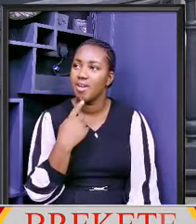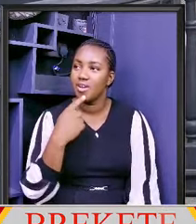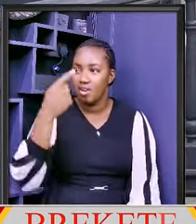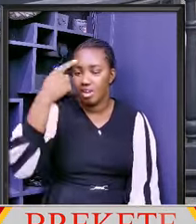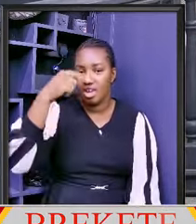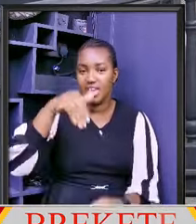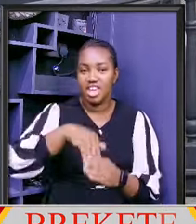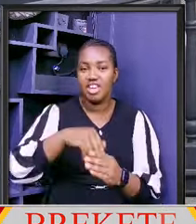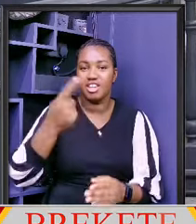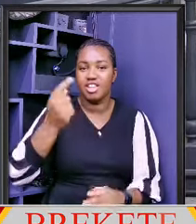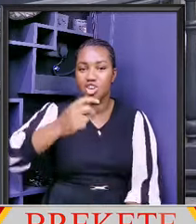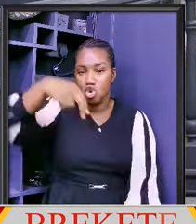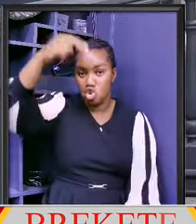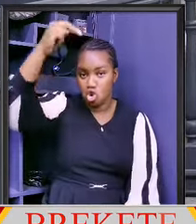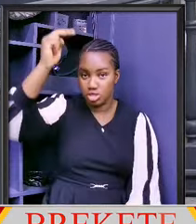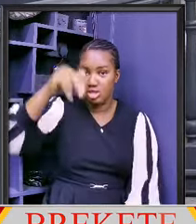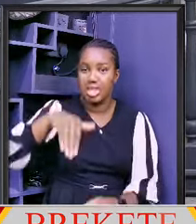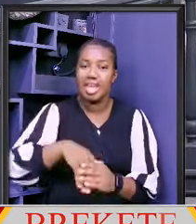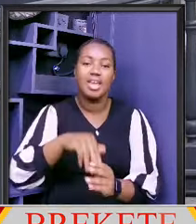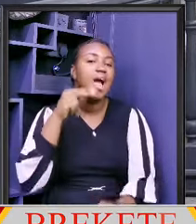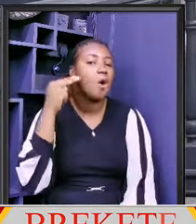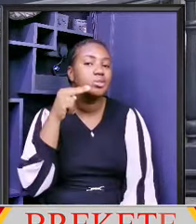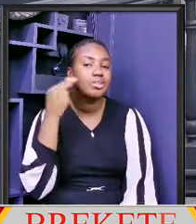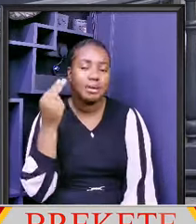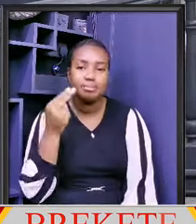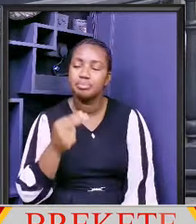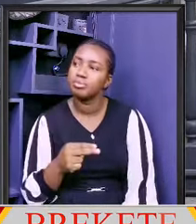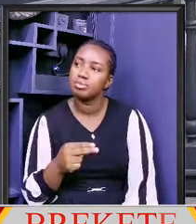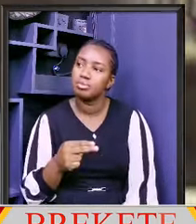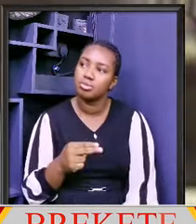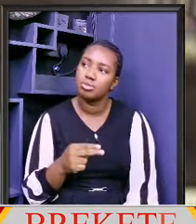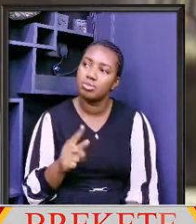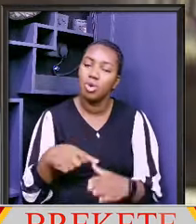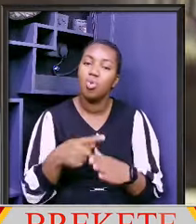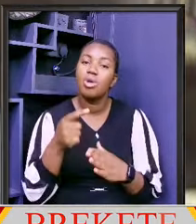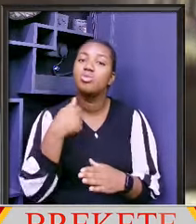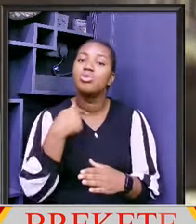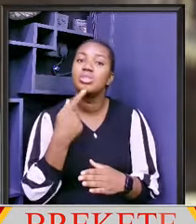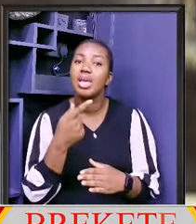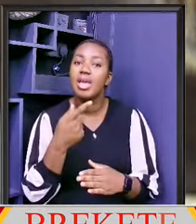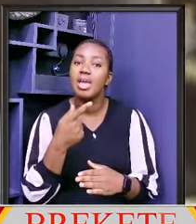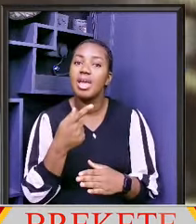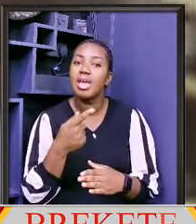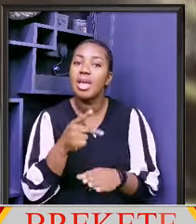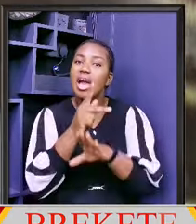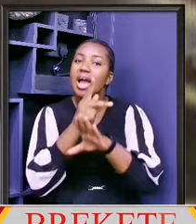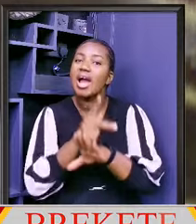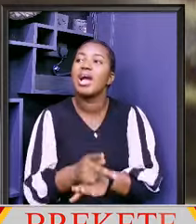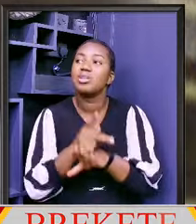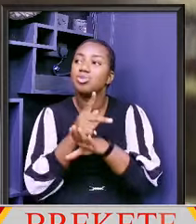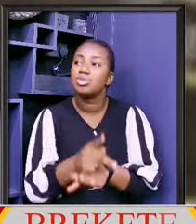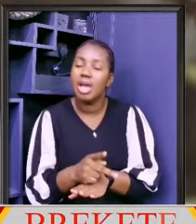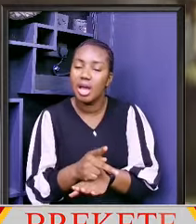for not in Hausa language, when you mention Kaduna, they go say, Kaduna Garungwamna. Yeah.